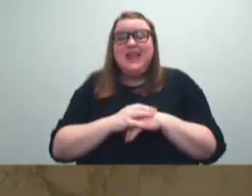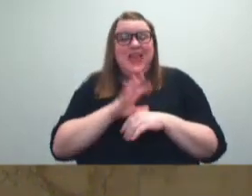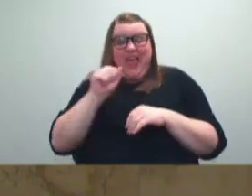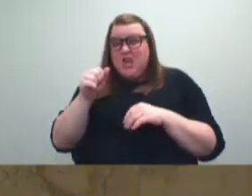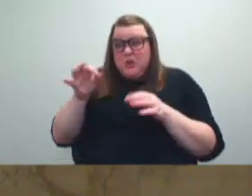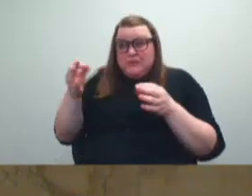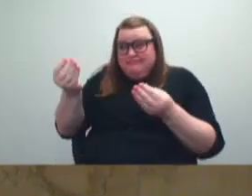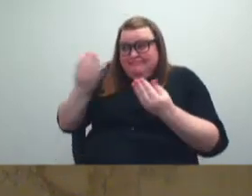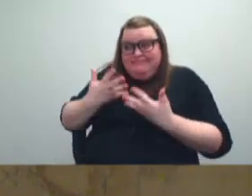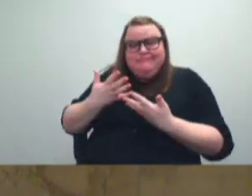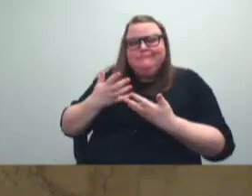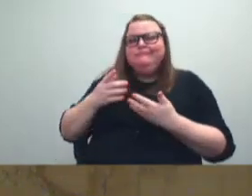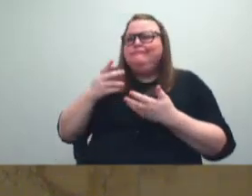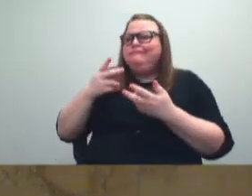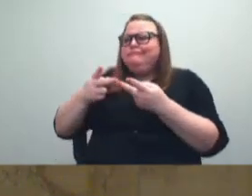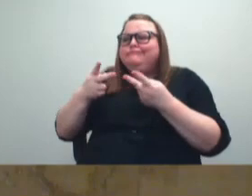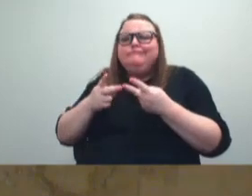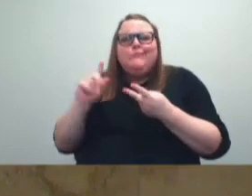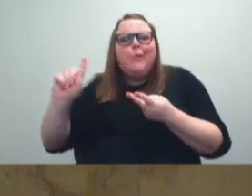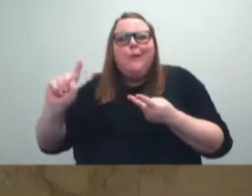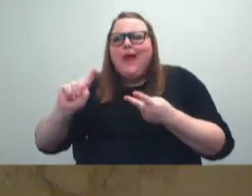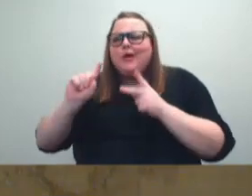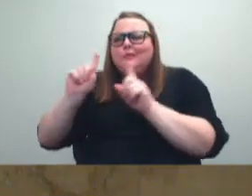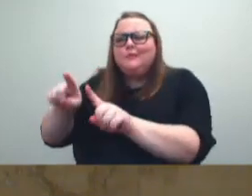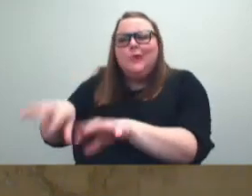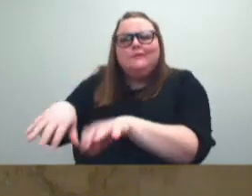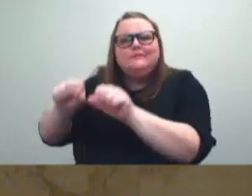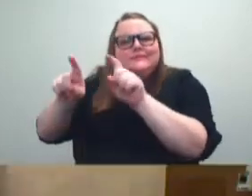us exactly how this works.